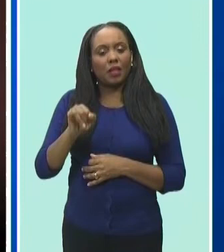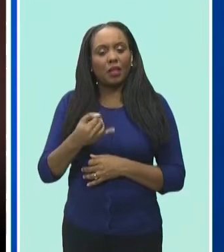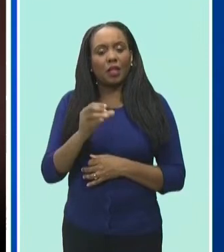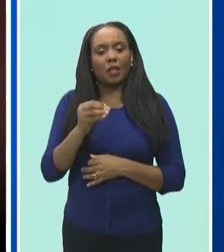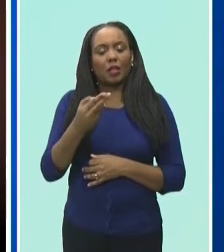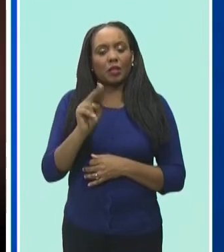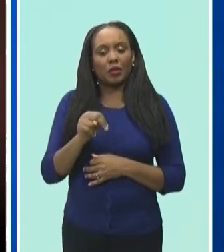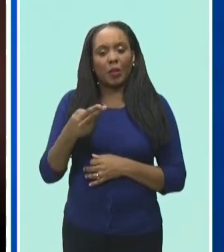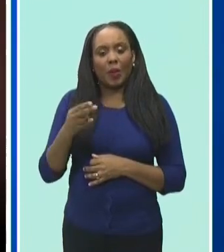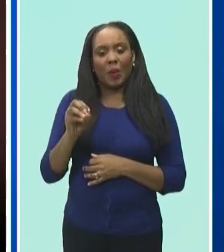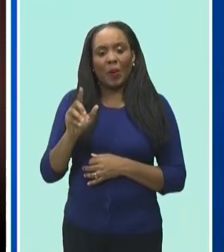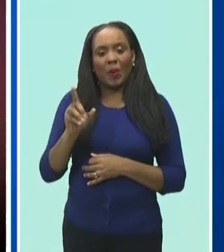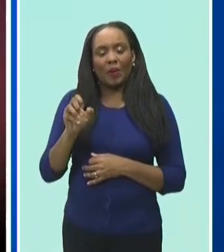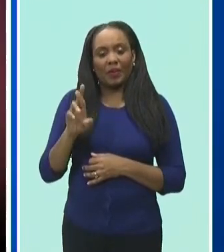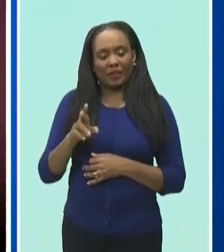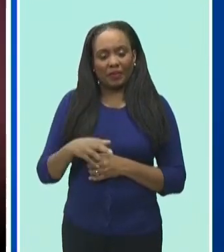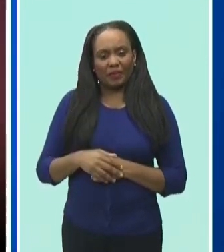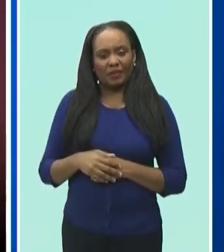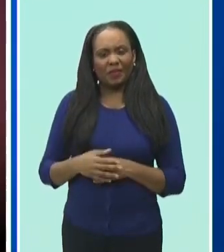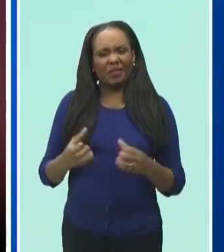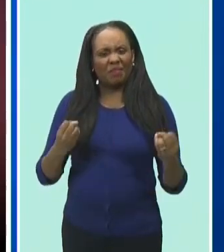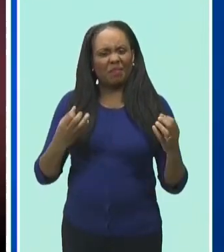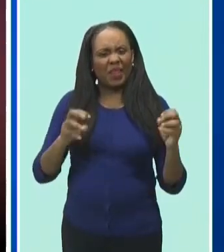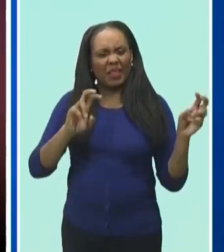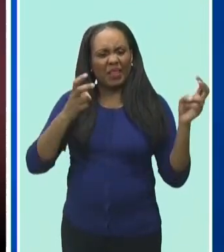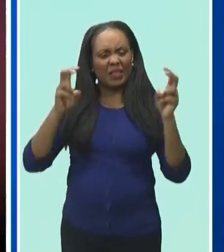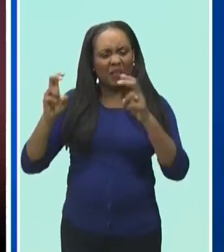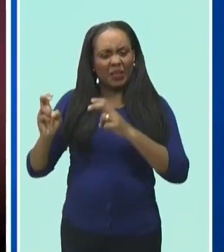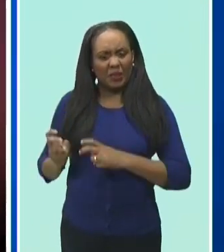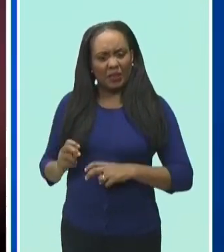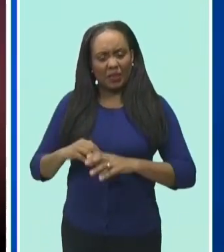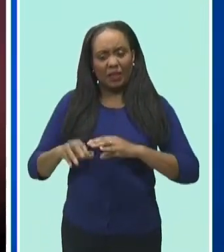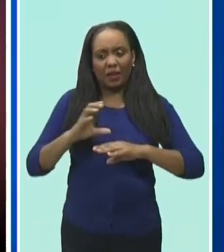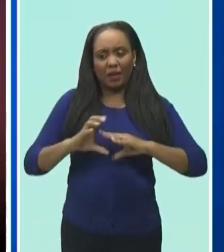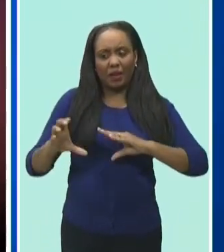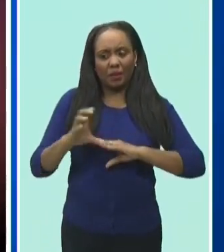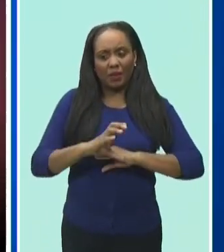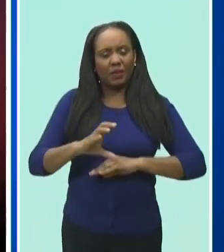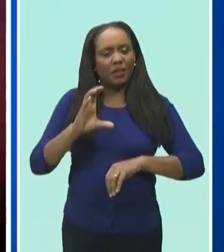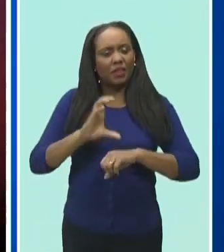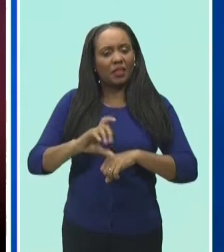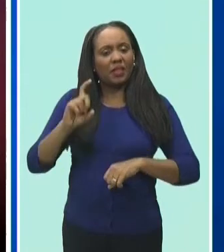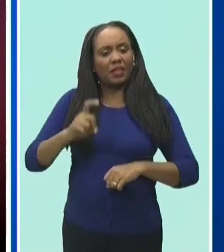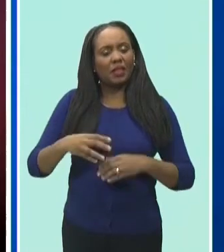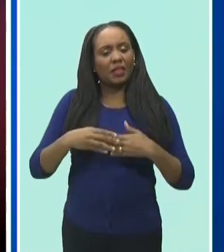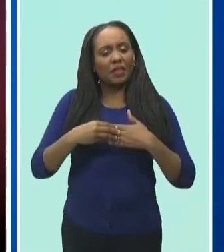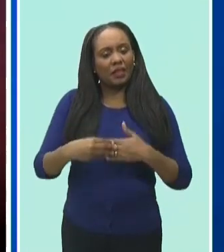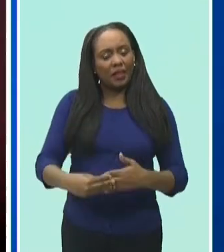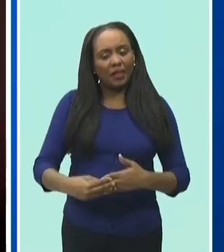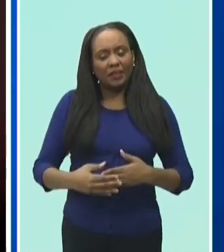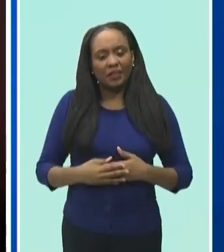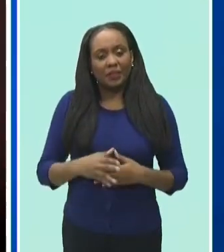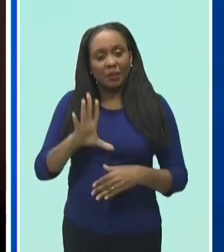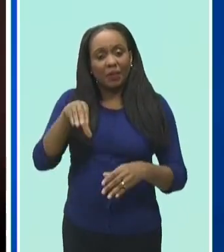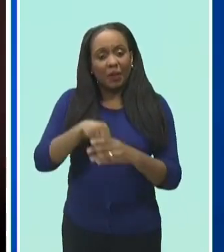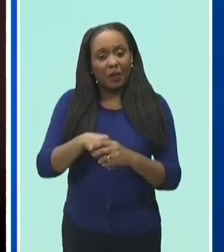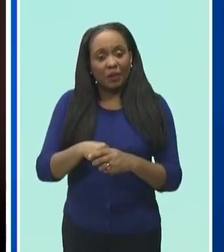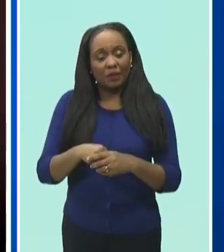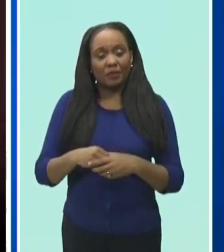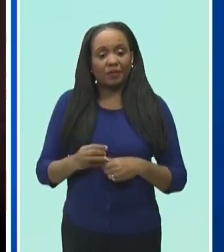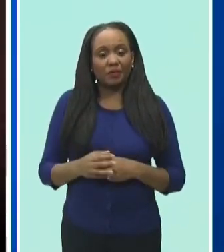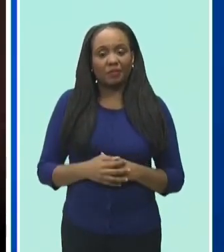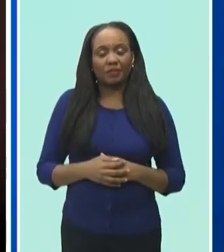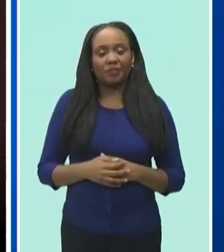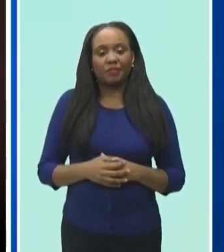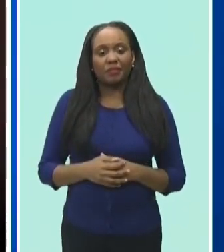Archbishop Gregory said there were many topical issues in the Caribbean on which the church needed to lend guidance. At the